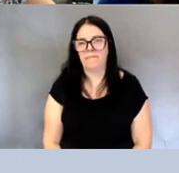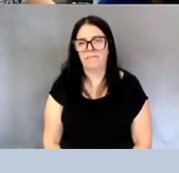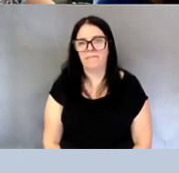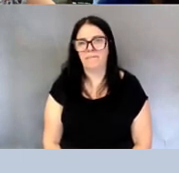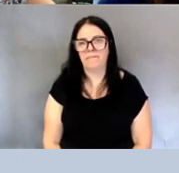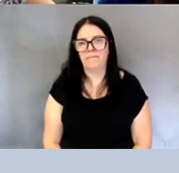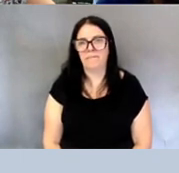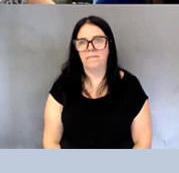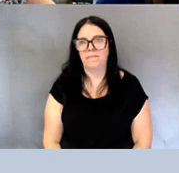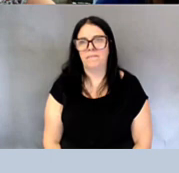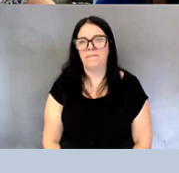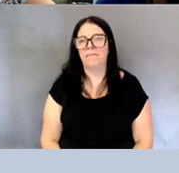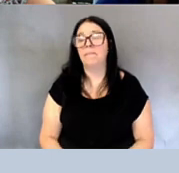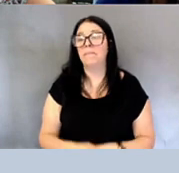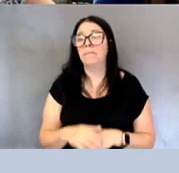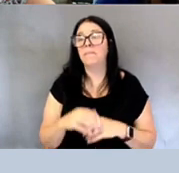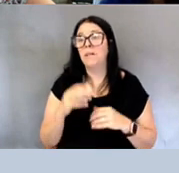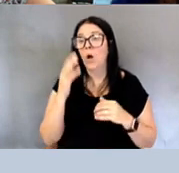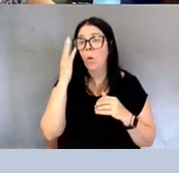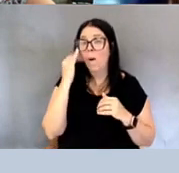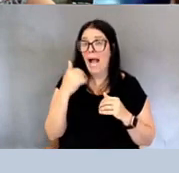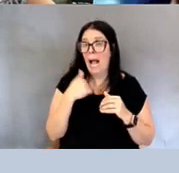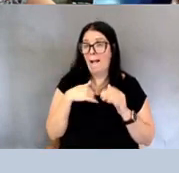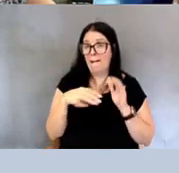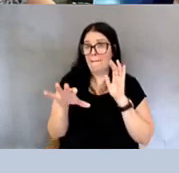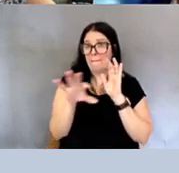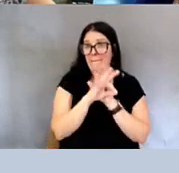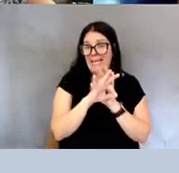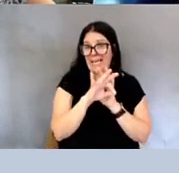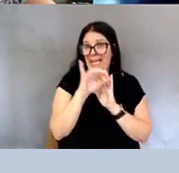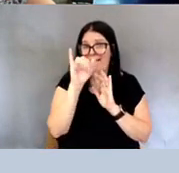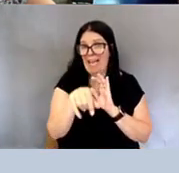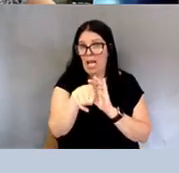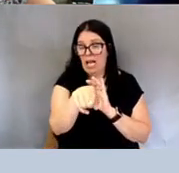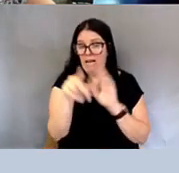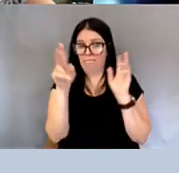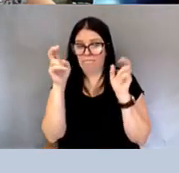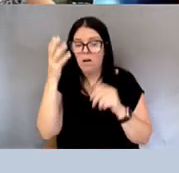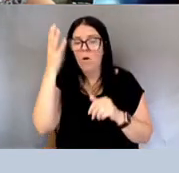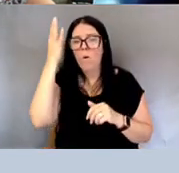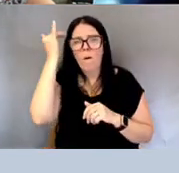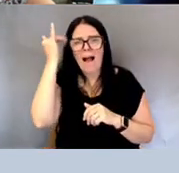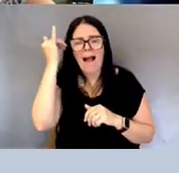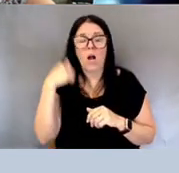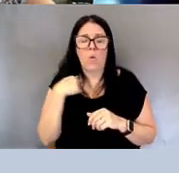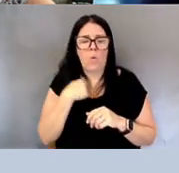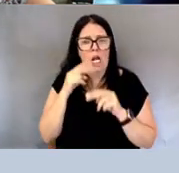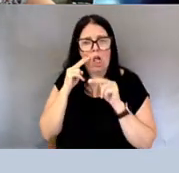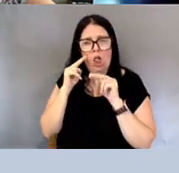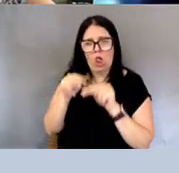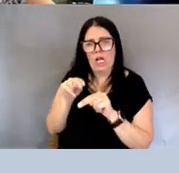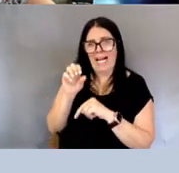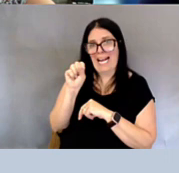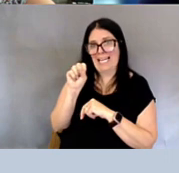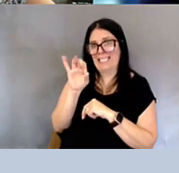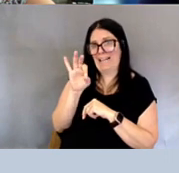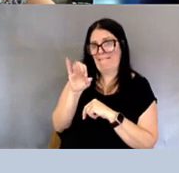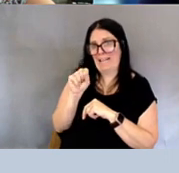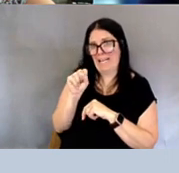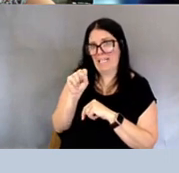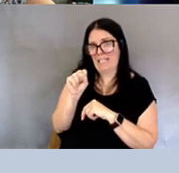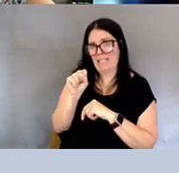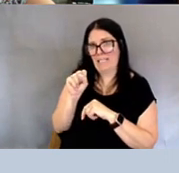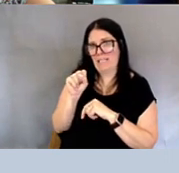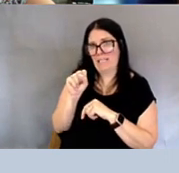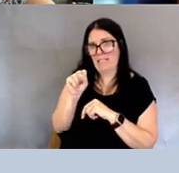The crux of why I chose this was that when we look at the skills for success